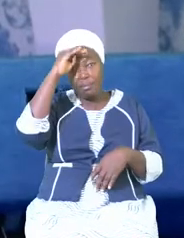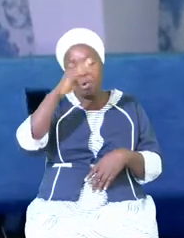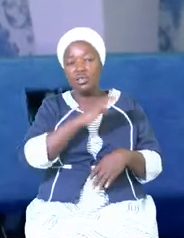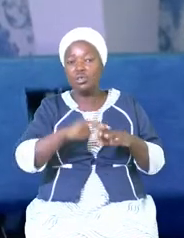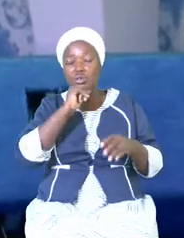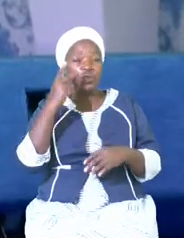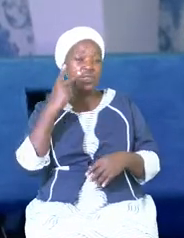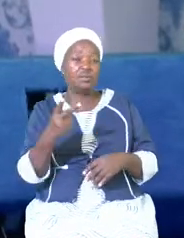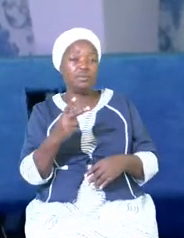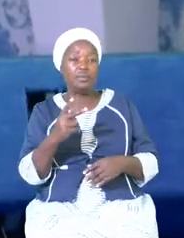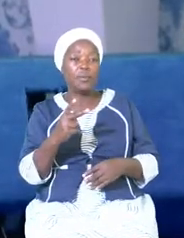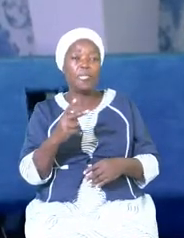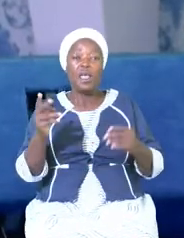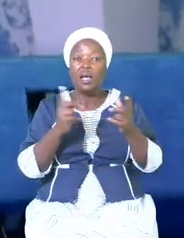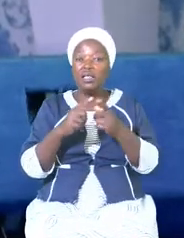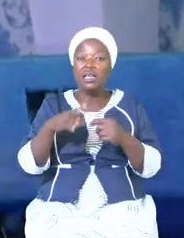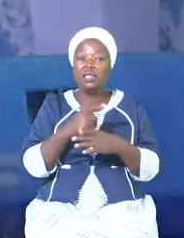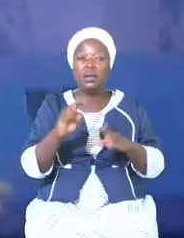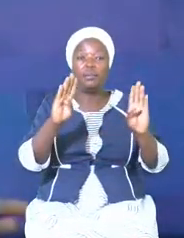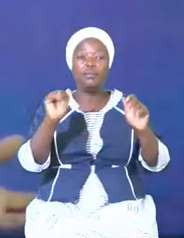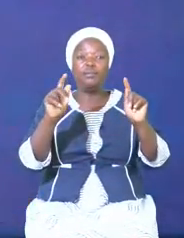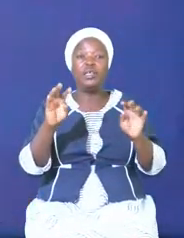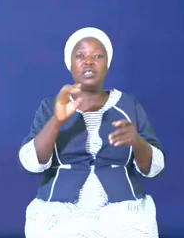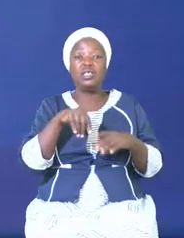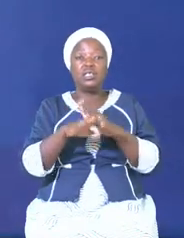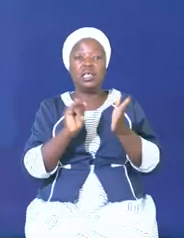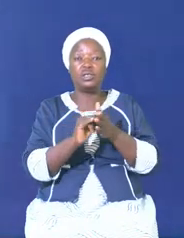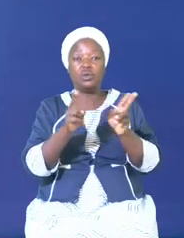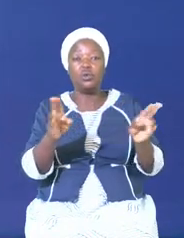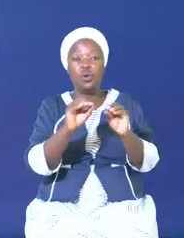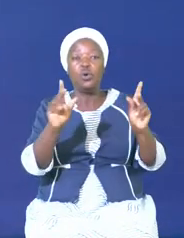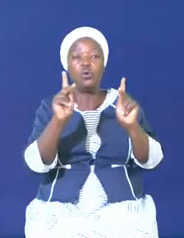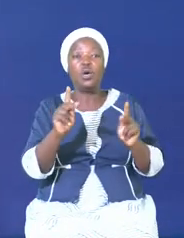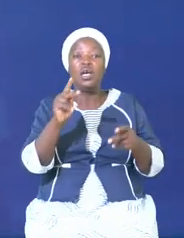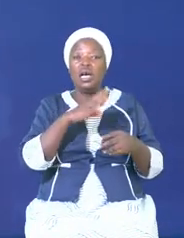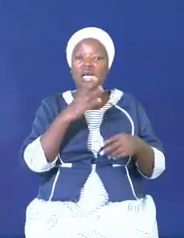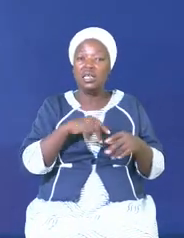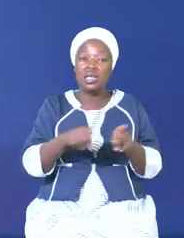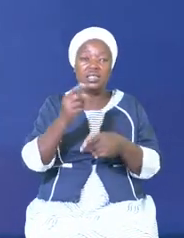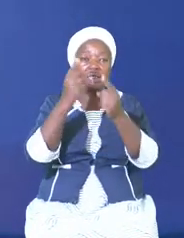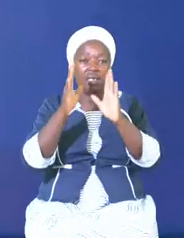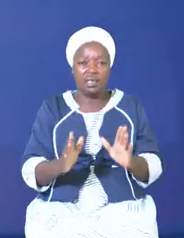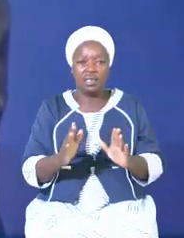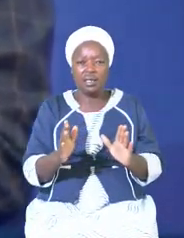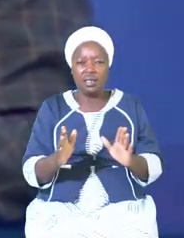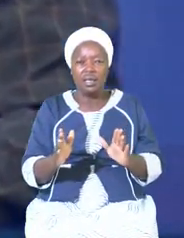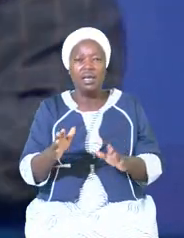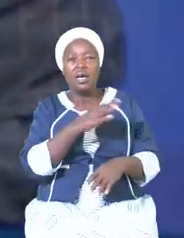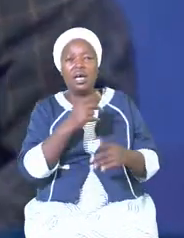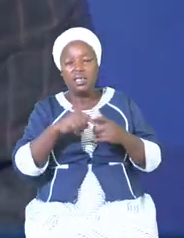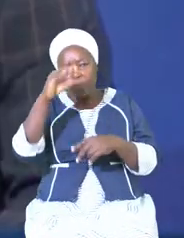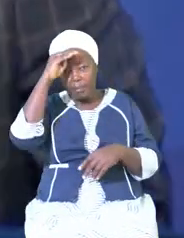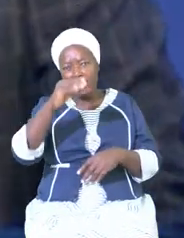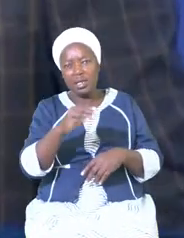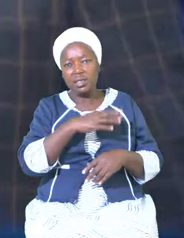see. And the bait in the hook, as the sinner, as the human being, the man,